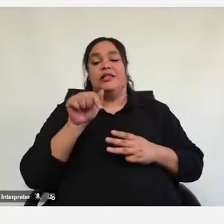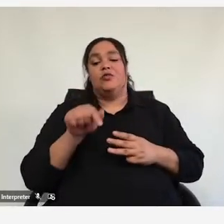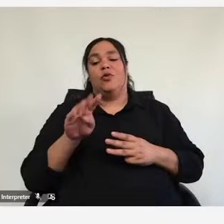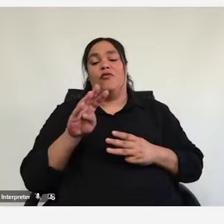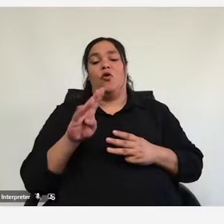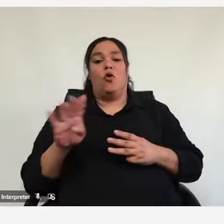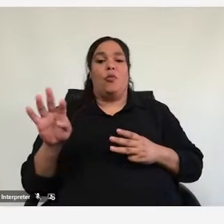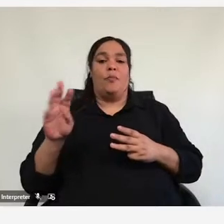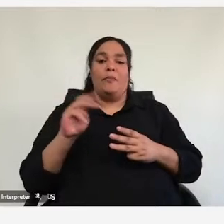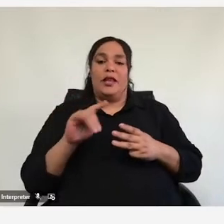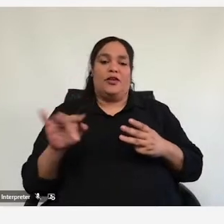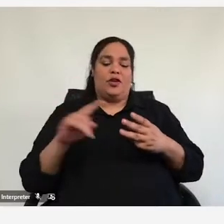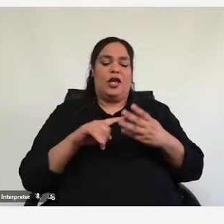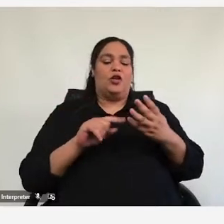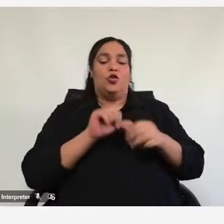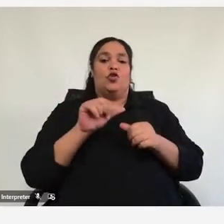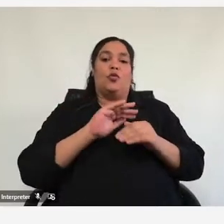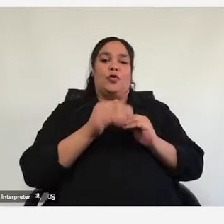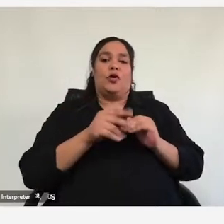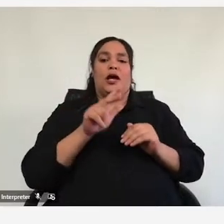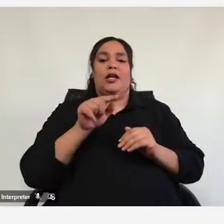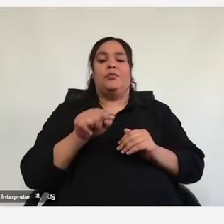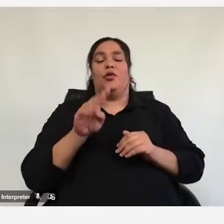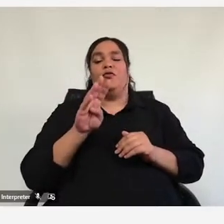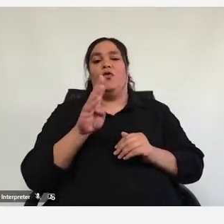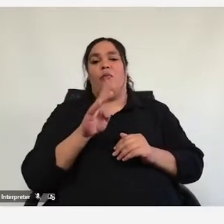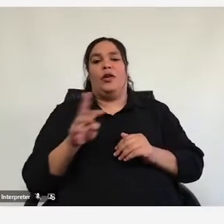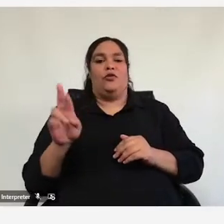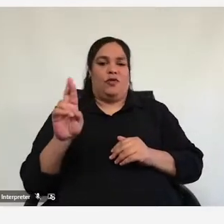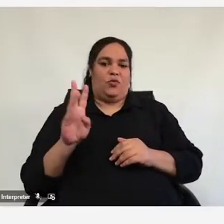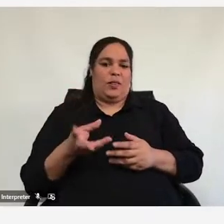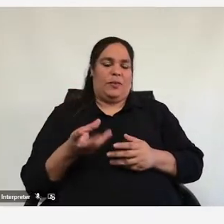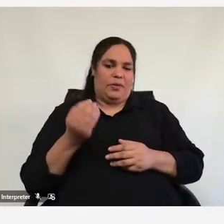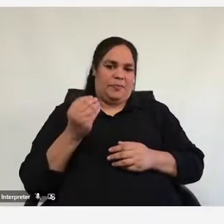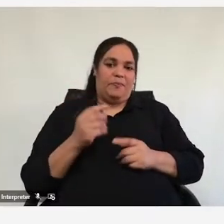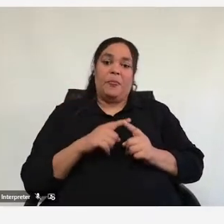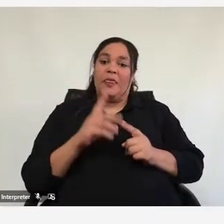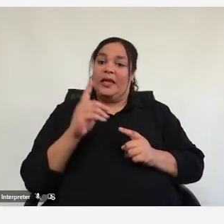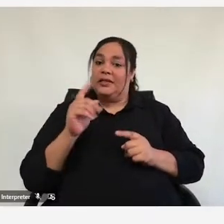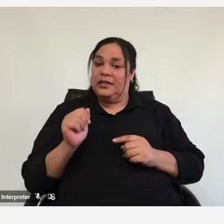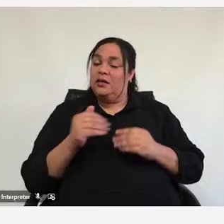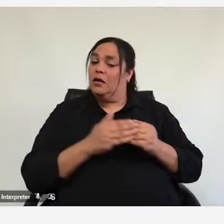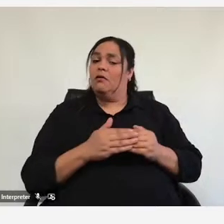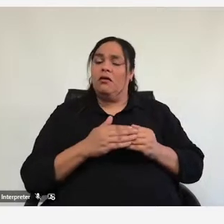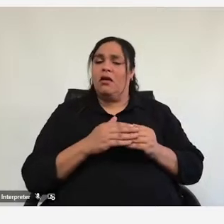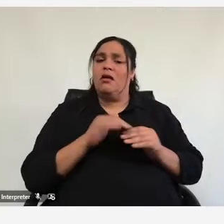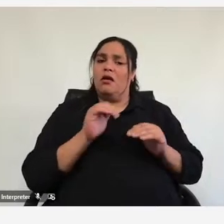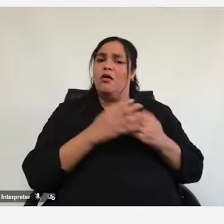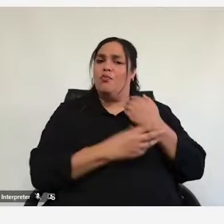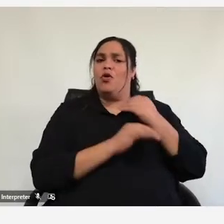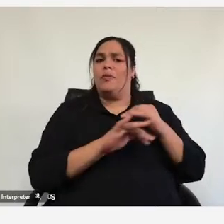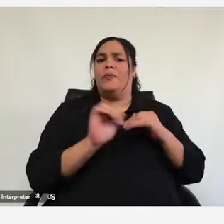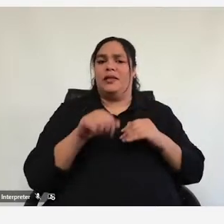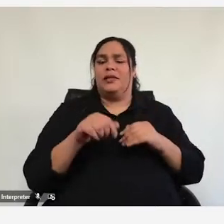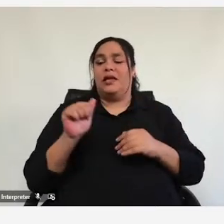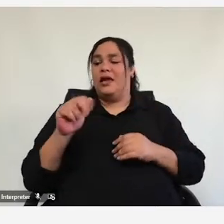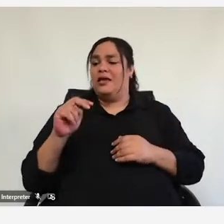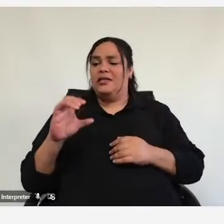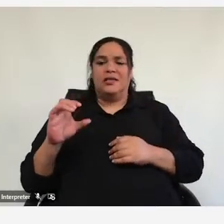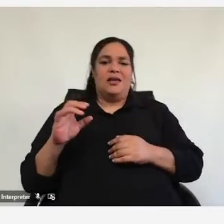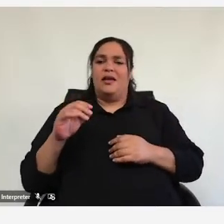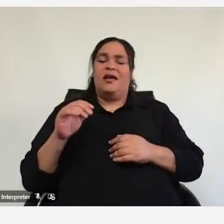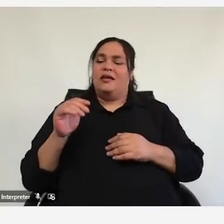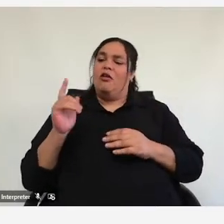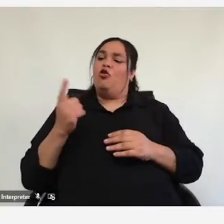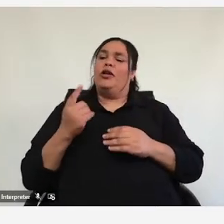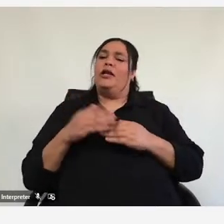rand, and social protection 8.4 billion rand. While the DA cares for the poor, the ANC cares for the